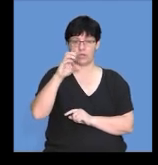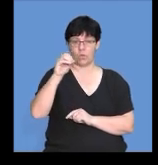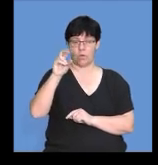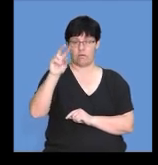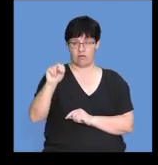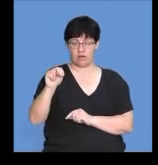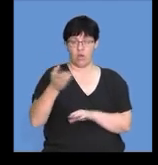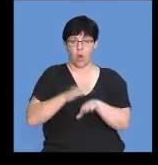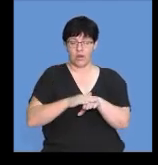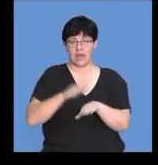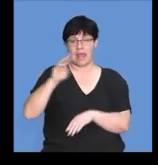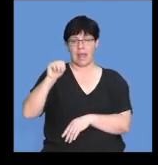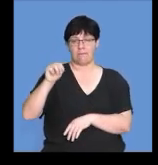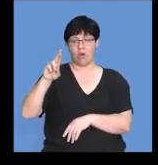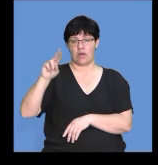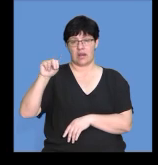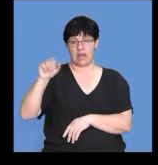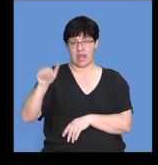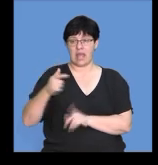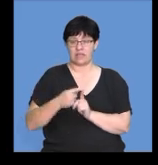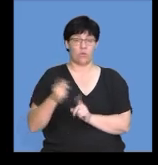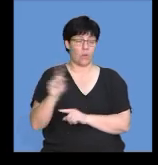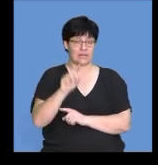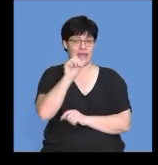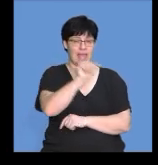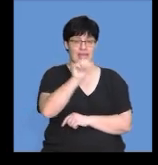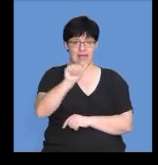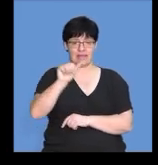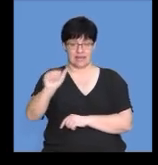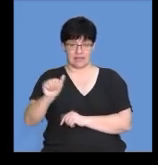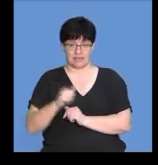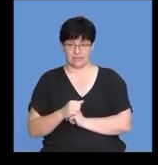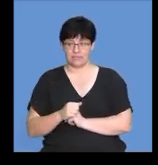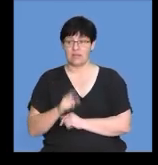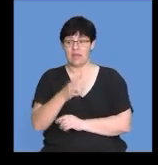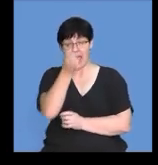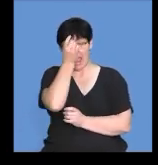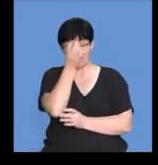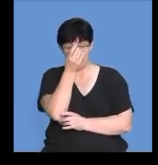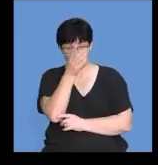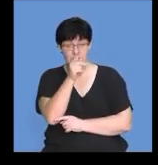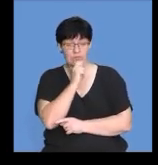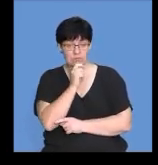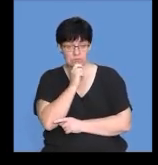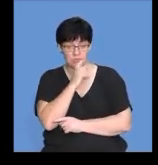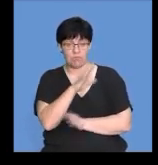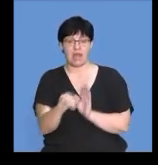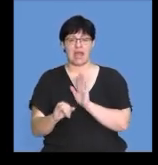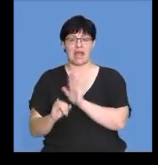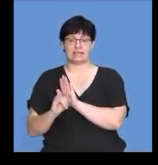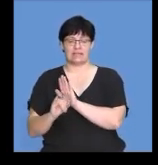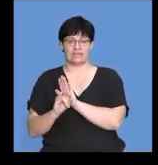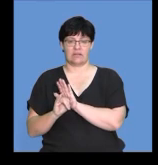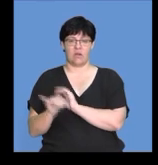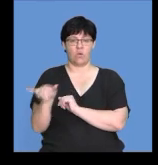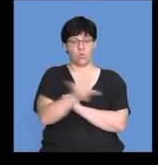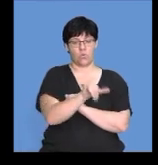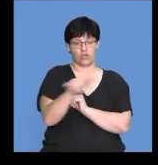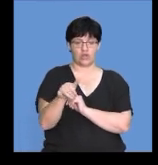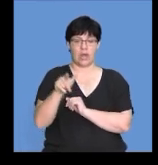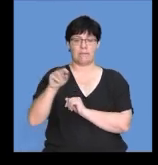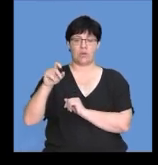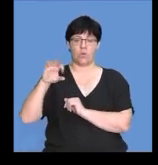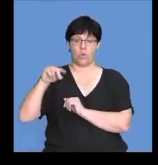on the mRNA is AAA. Okay, so using this information, let's identify which